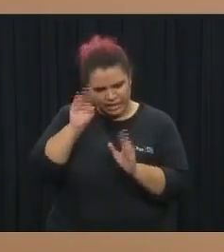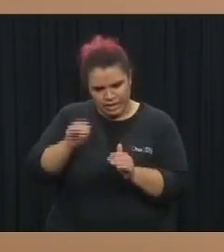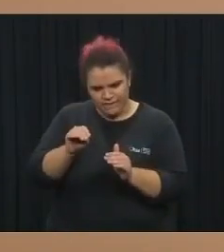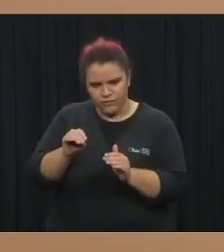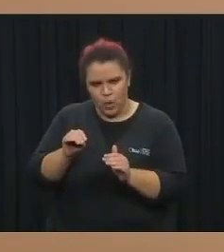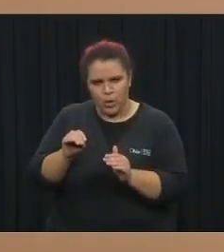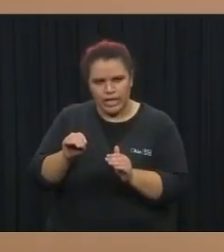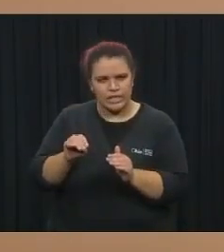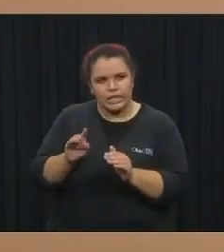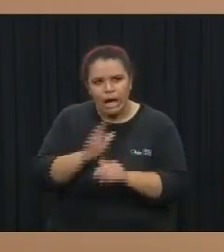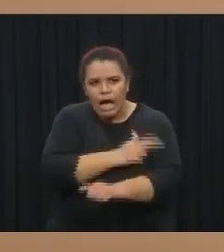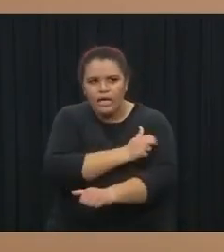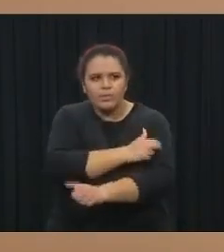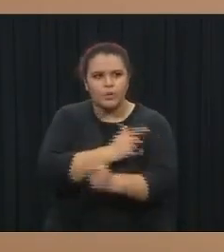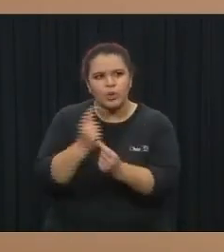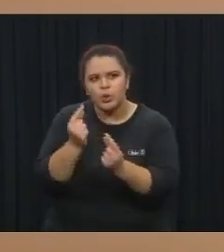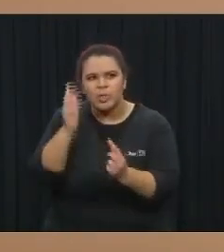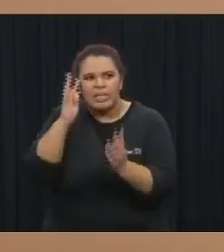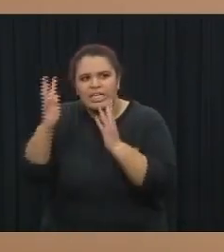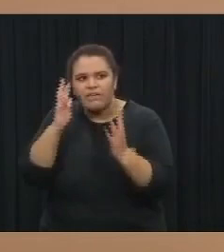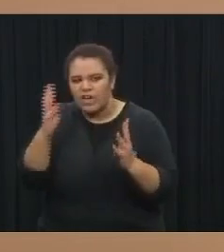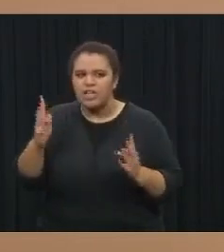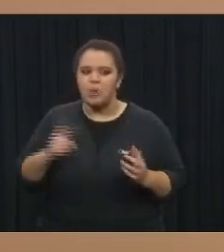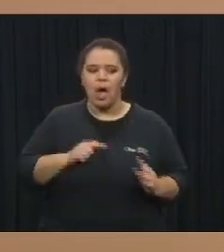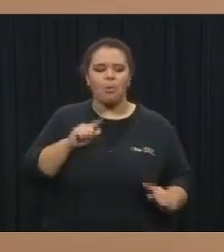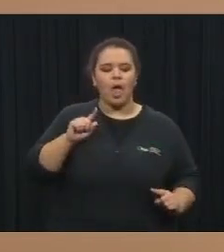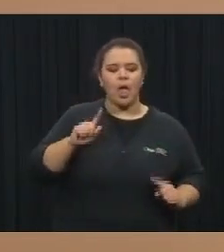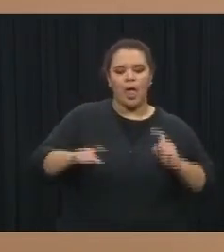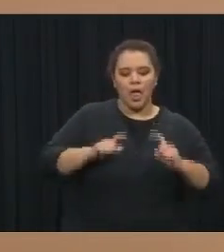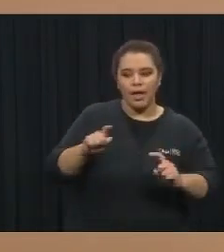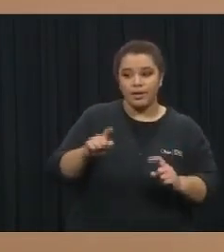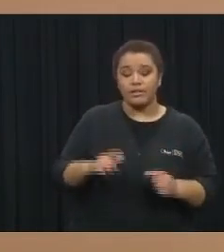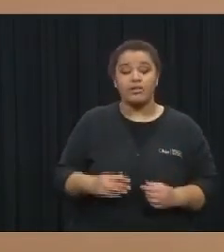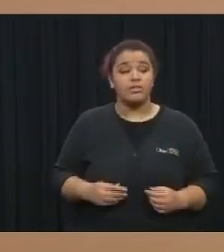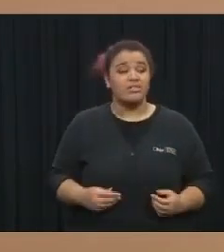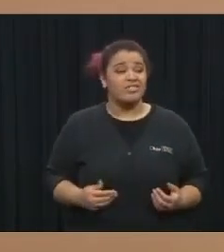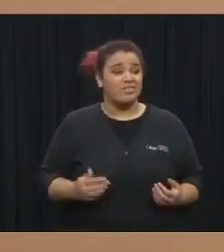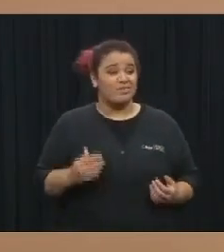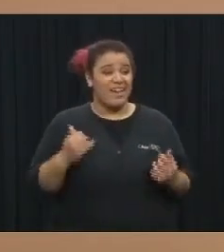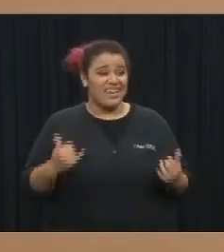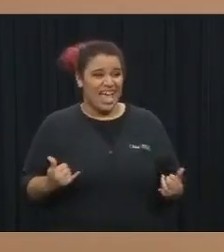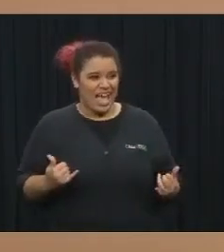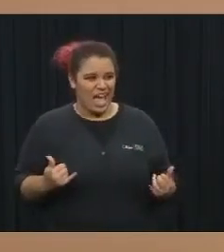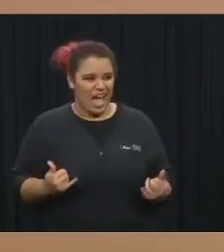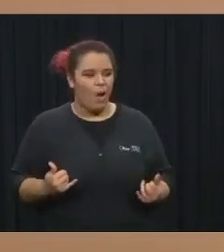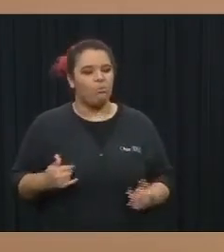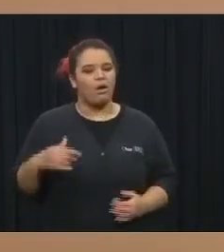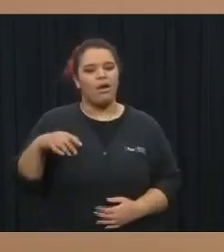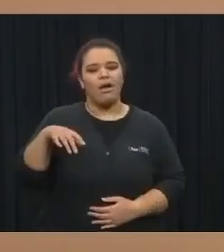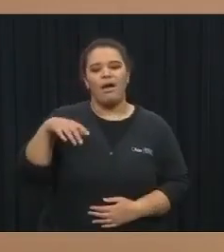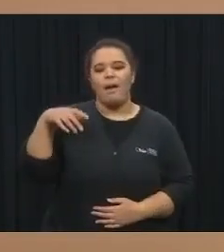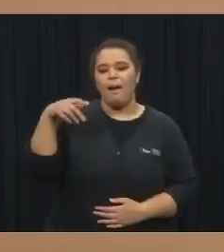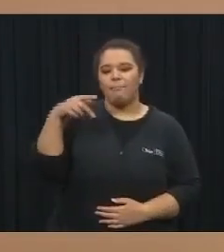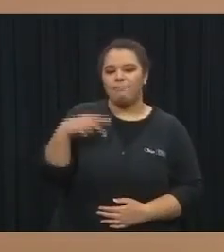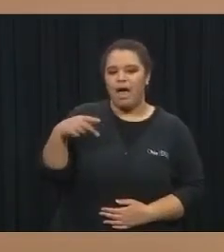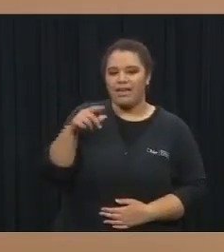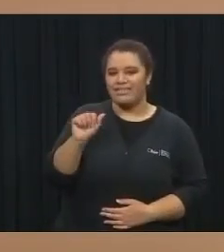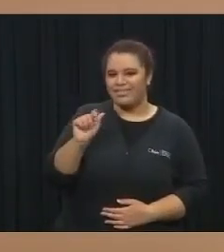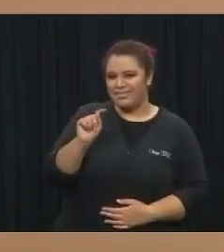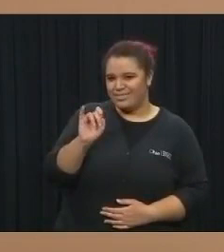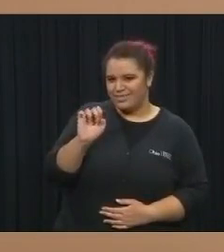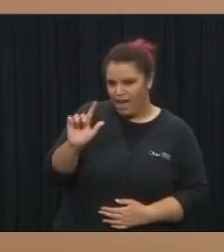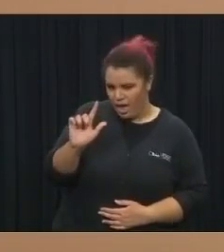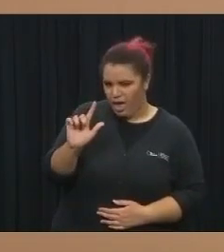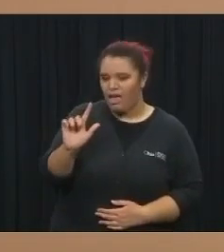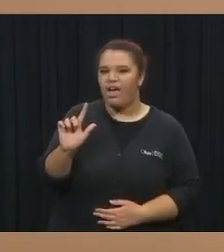to be innovative. One thing that's been top of mind for me is Battelle is working on a method, and is working closely